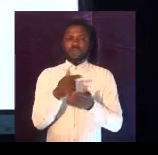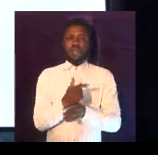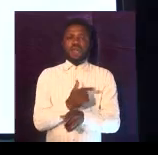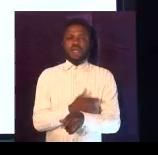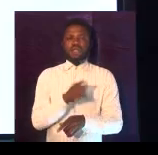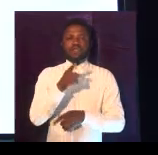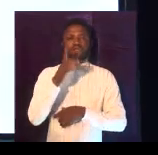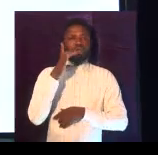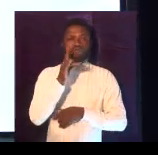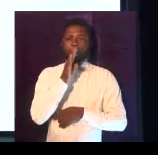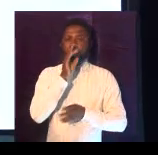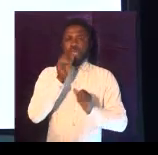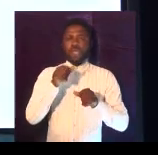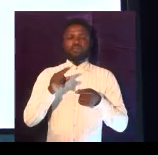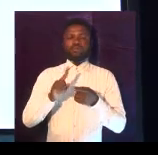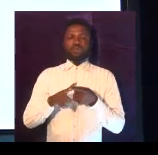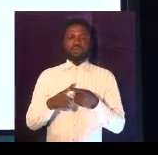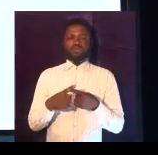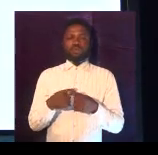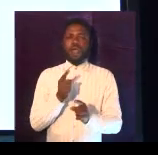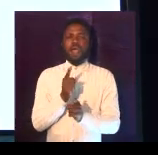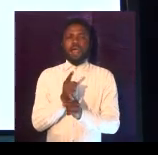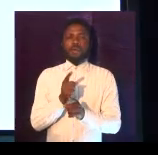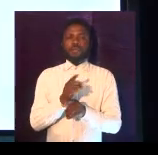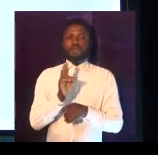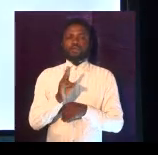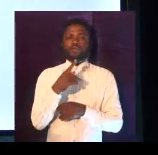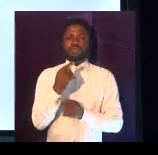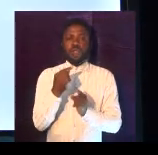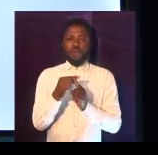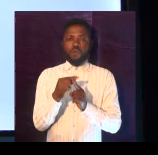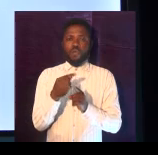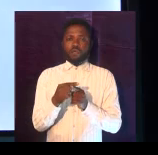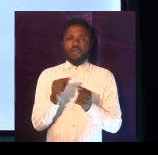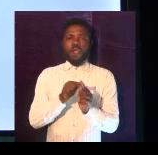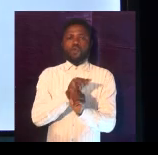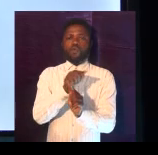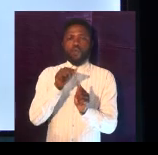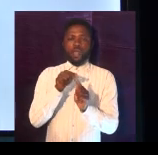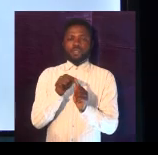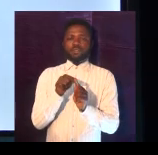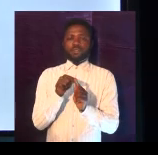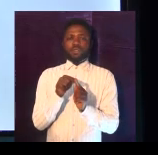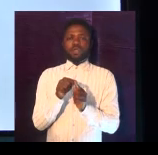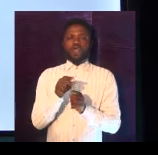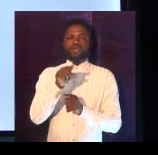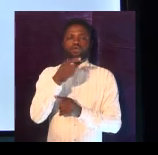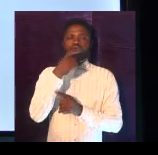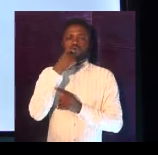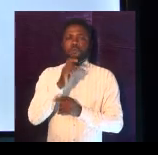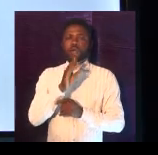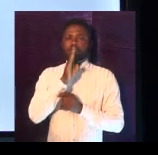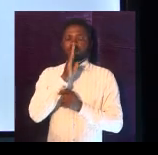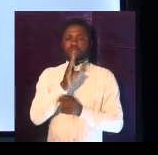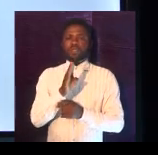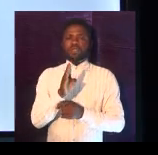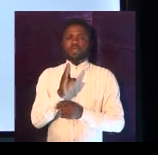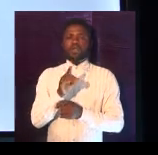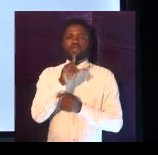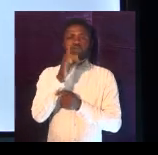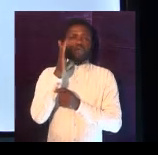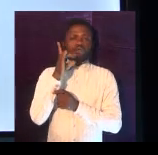By the end of this lesson, you should be able to appropriately use the word when.